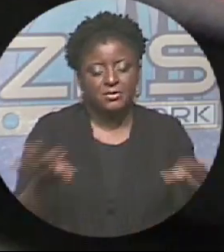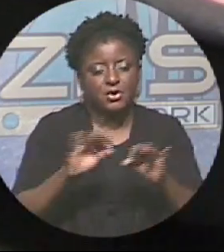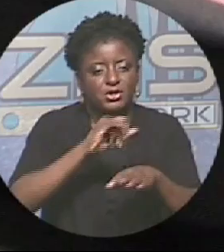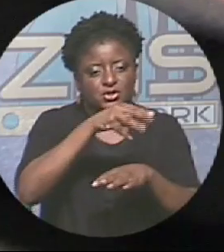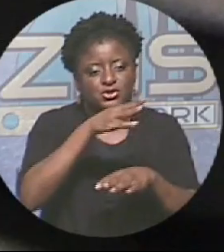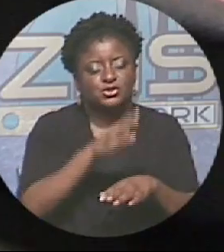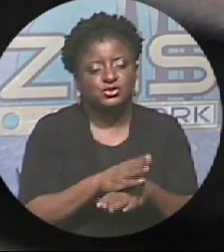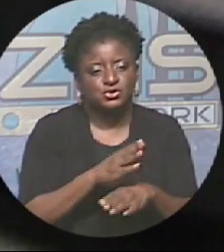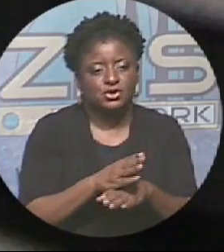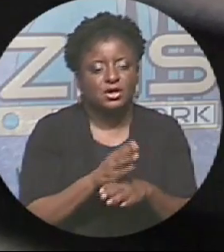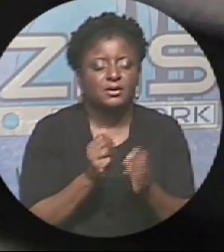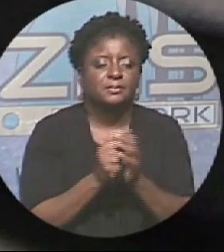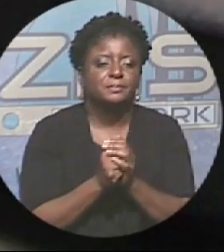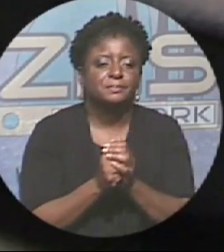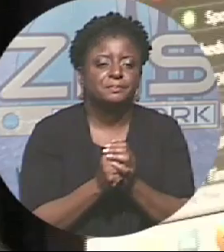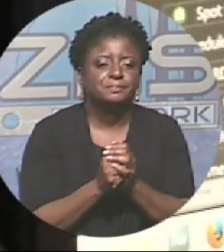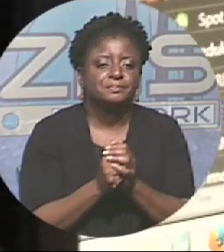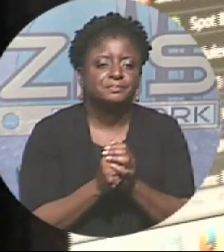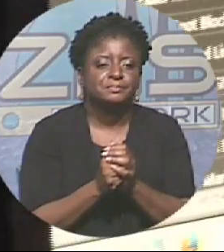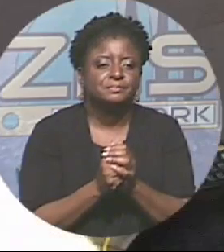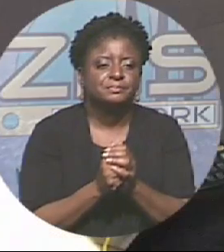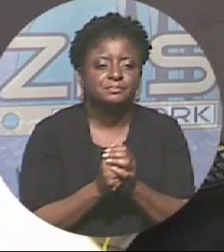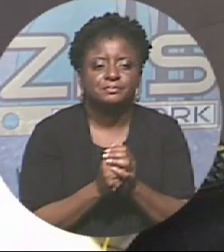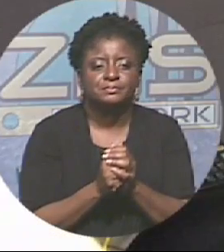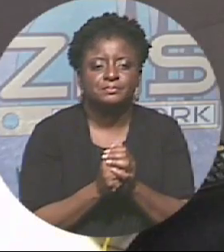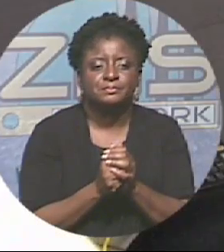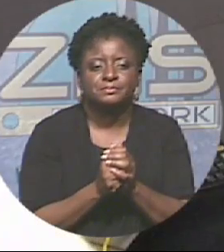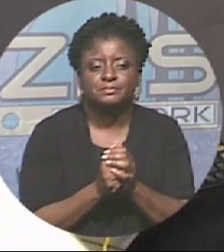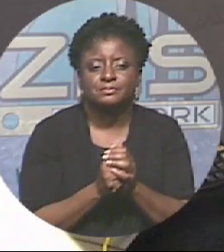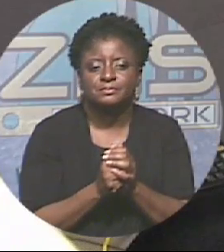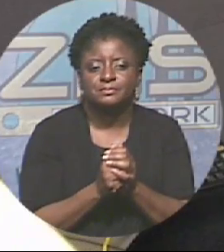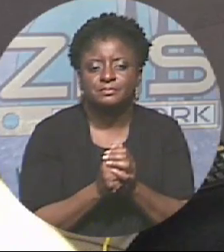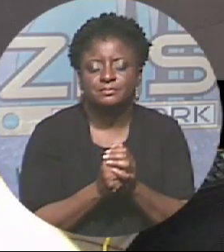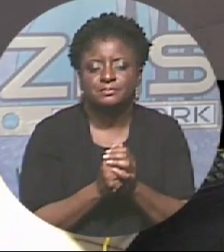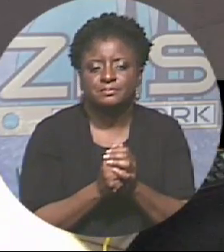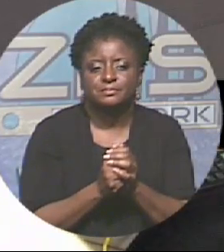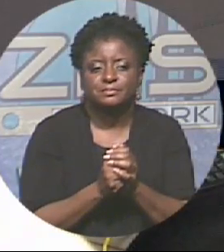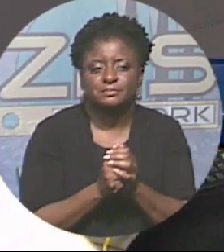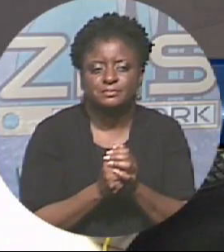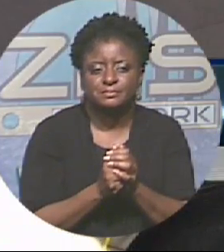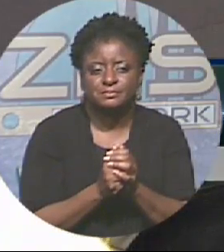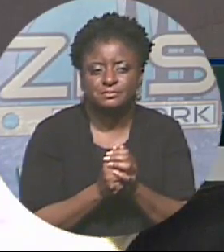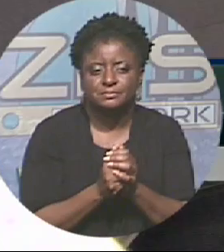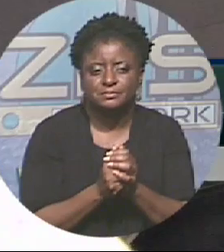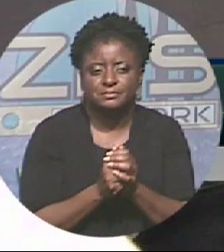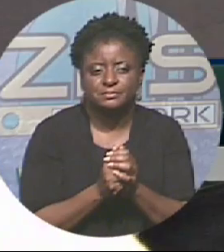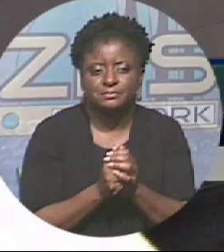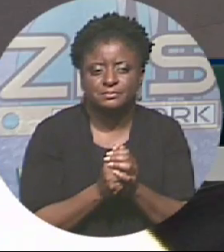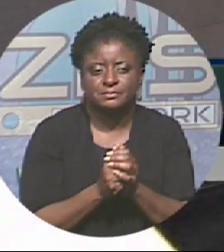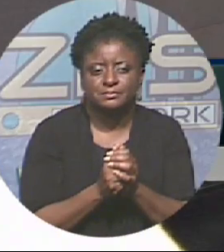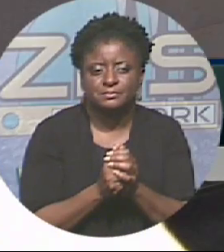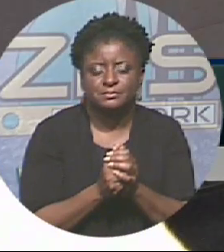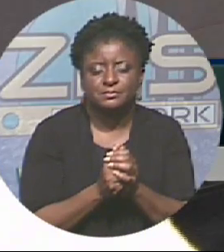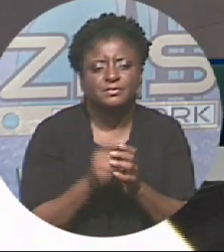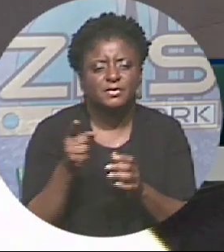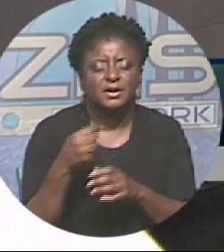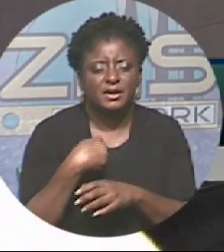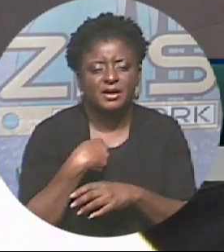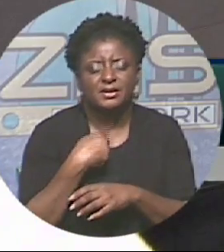important milestones. Commitment, and I often like to tell you guys, don't watch the